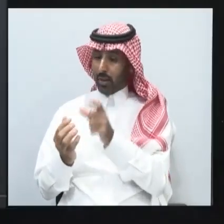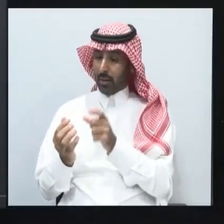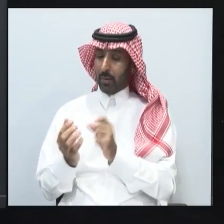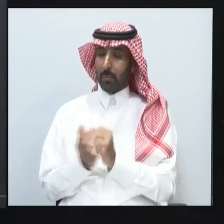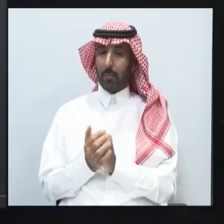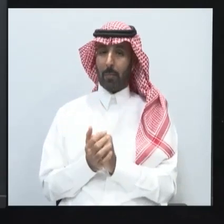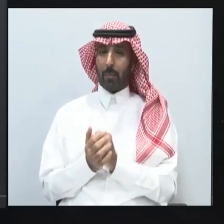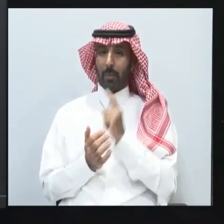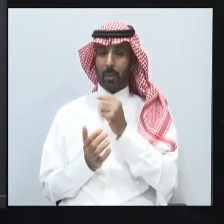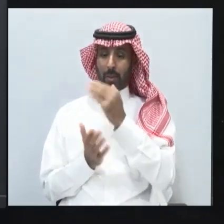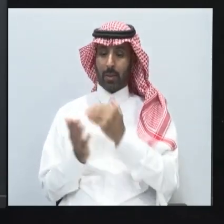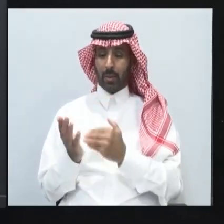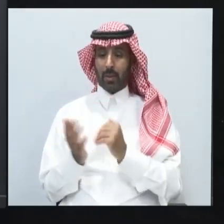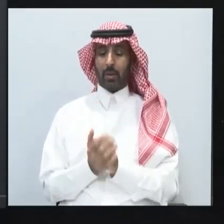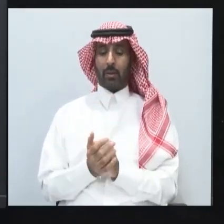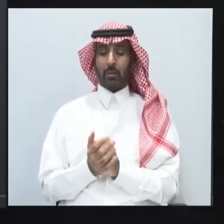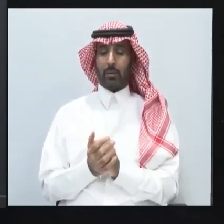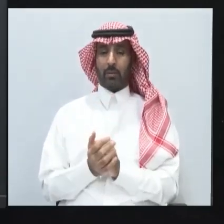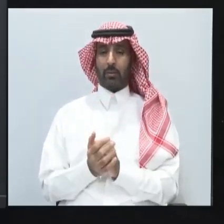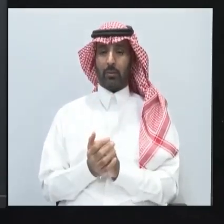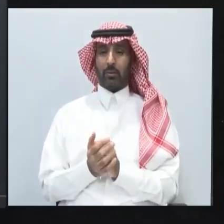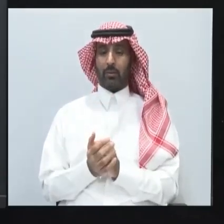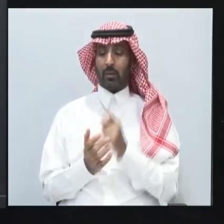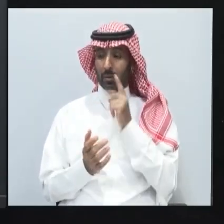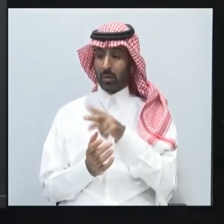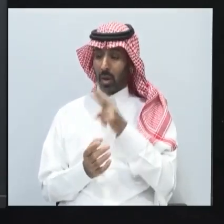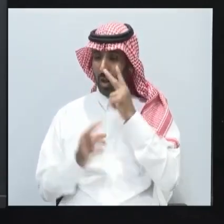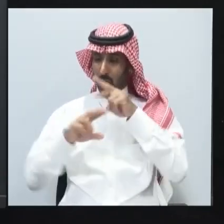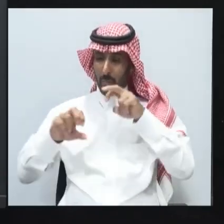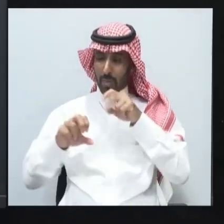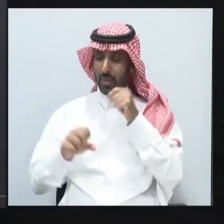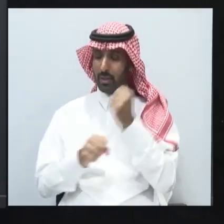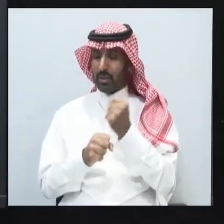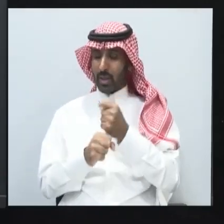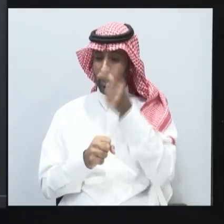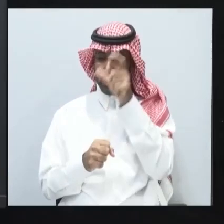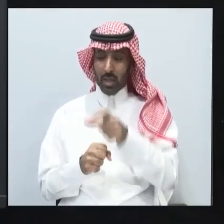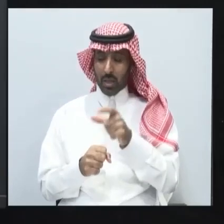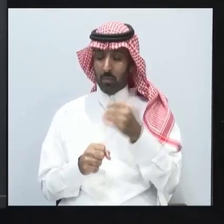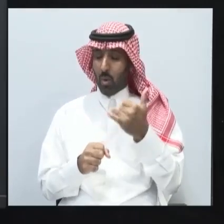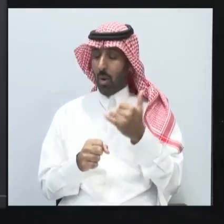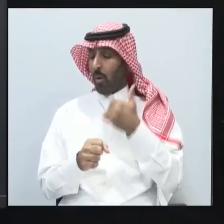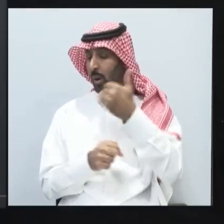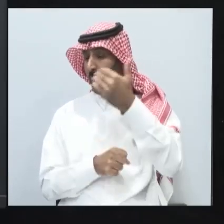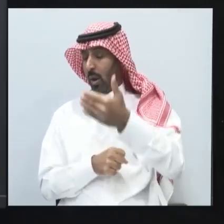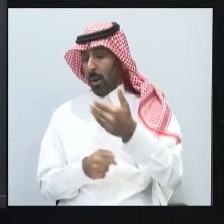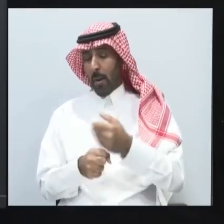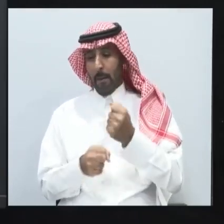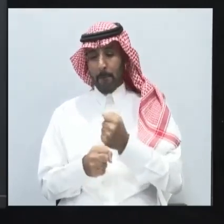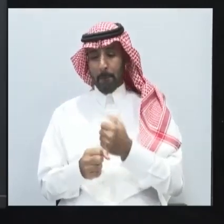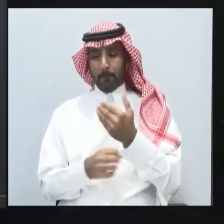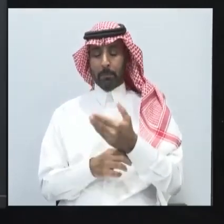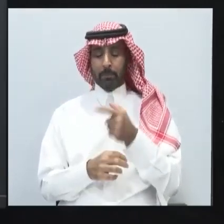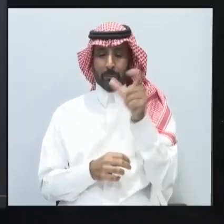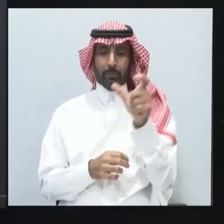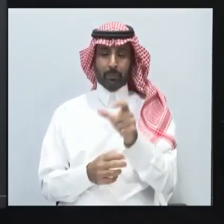for the achievements of an influential person, you're going to scan, you're going to search for different information and different